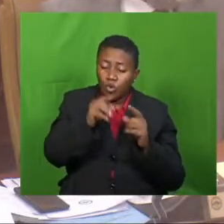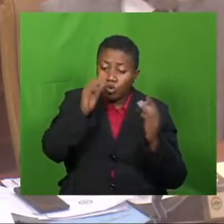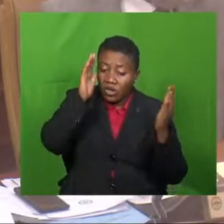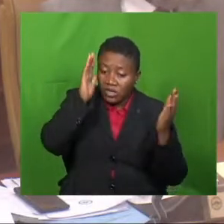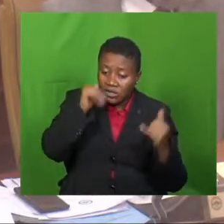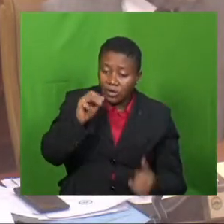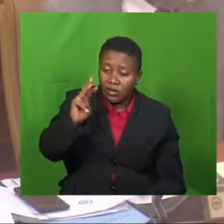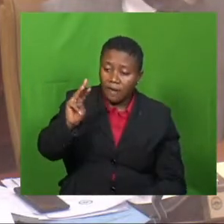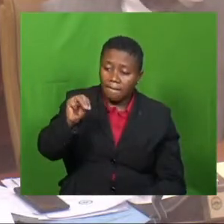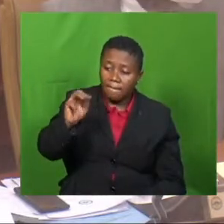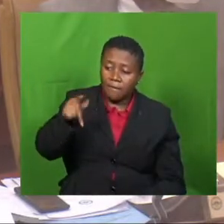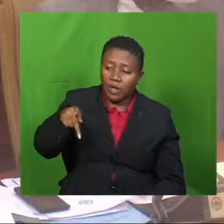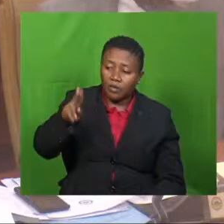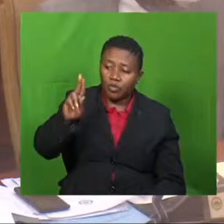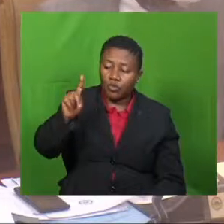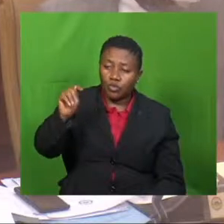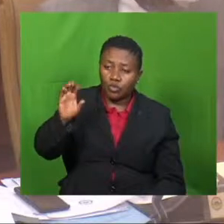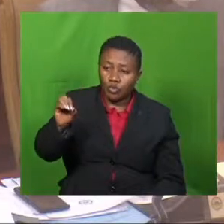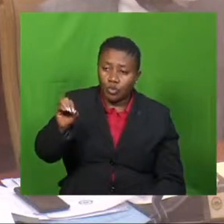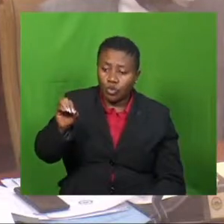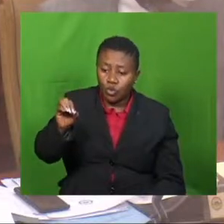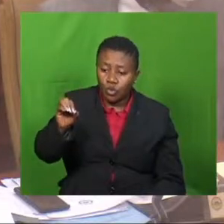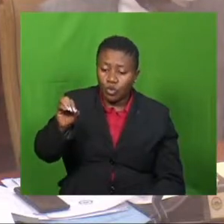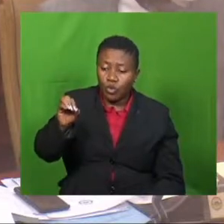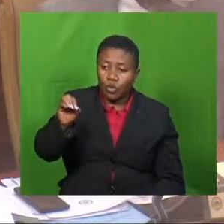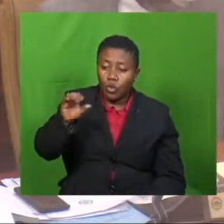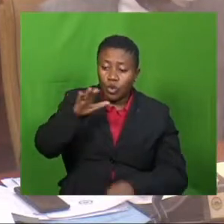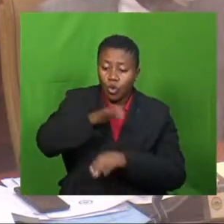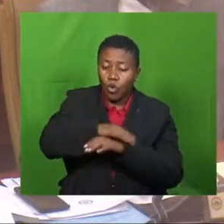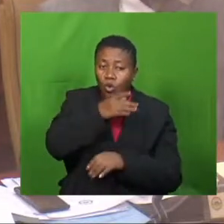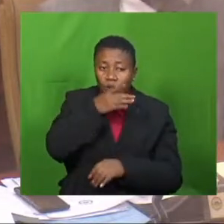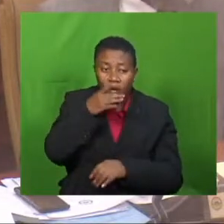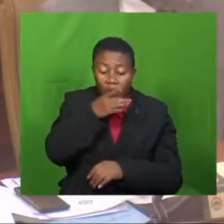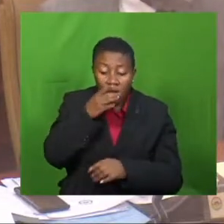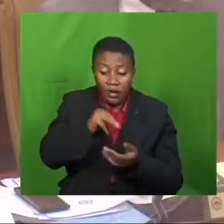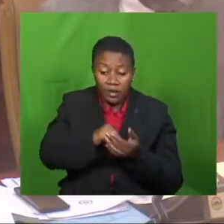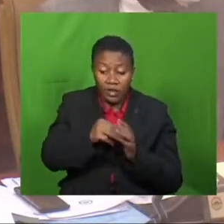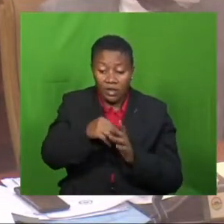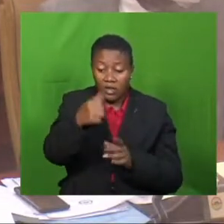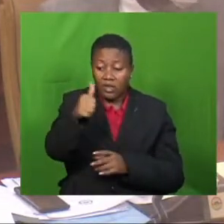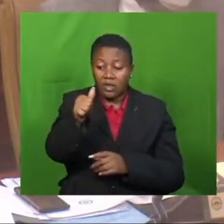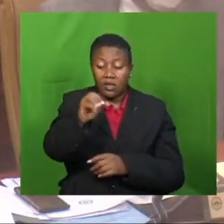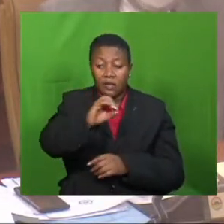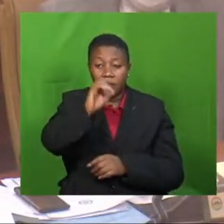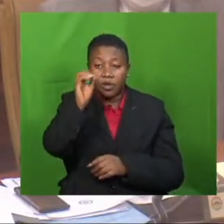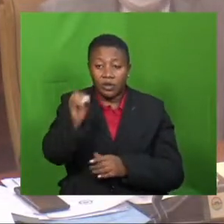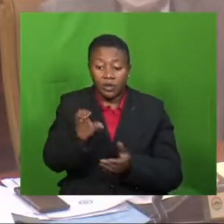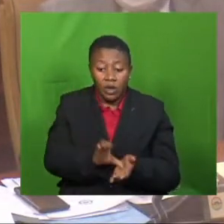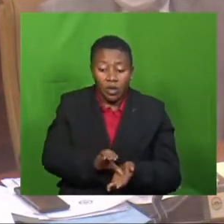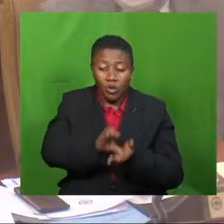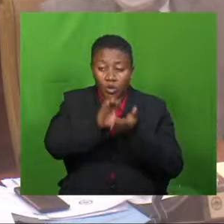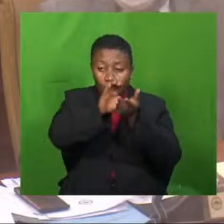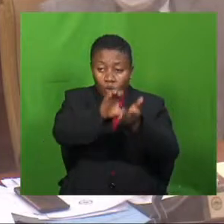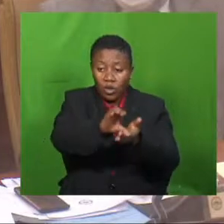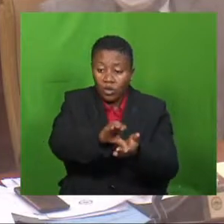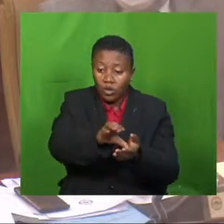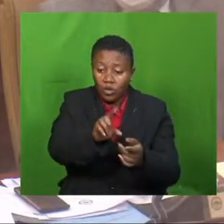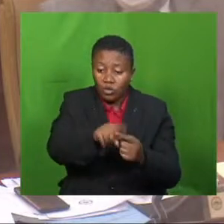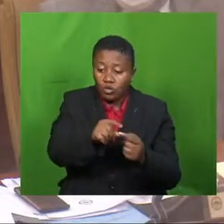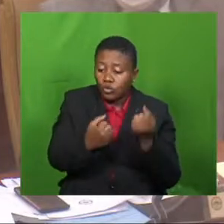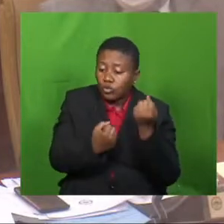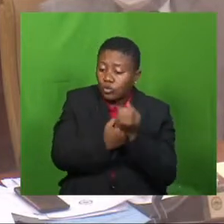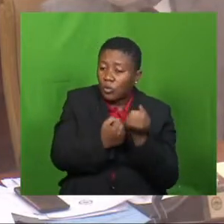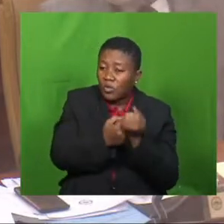on agriculture, which requires that 10% of GDP be allocated over the period to support